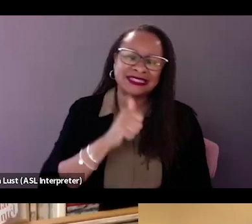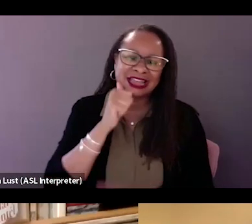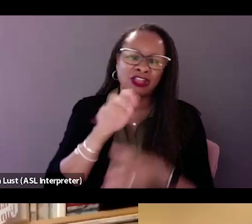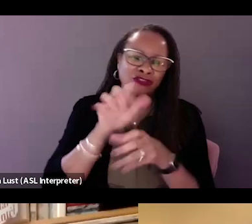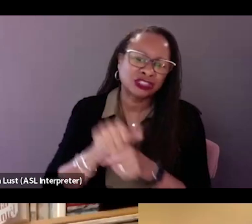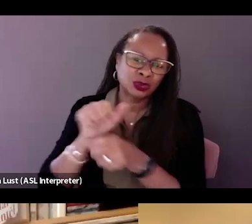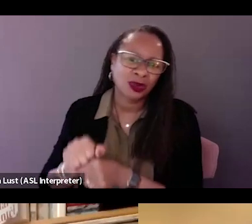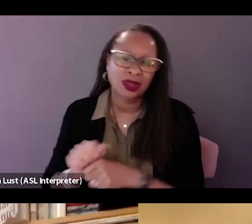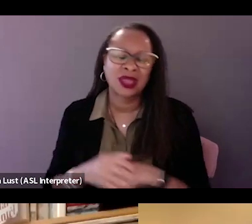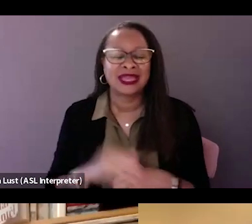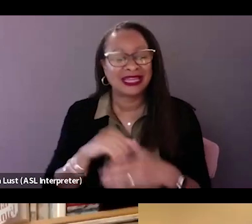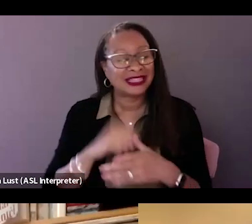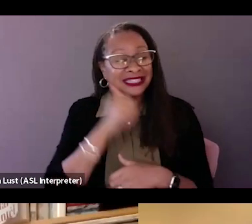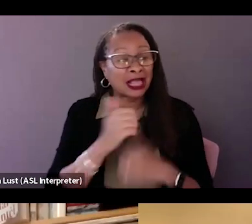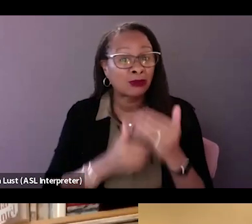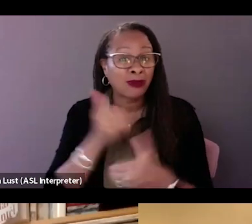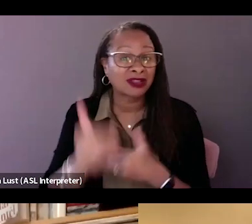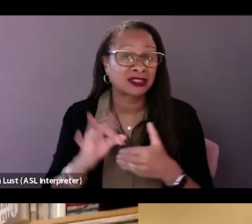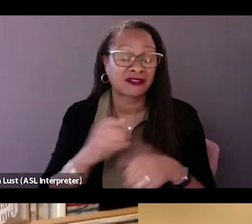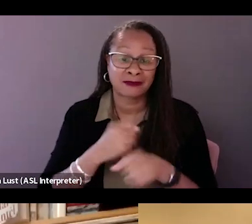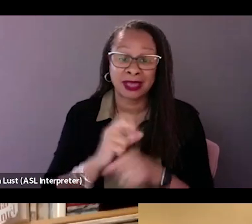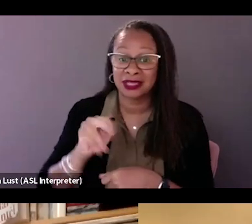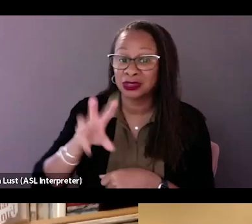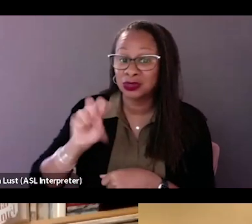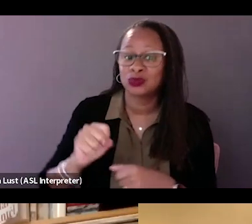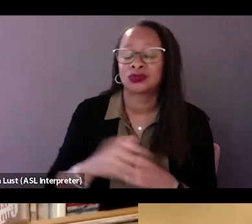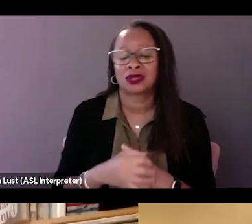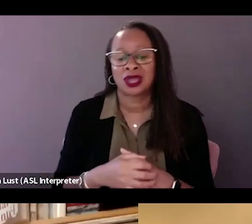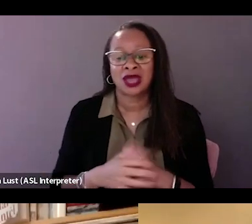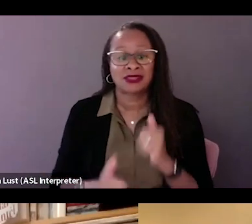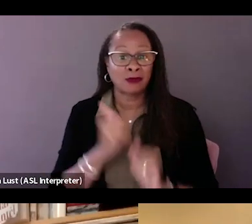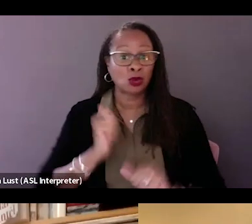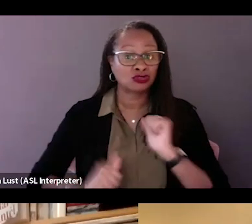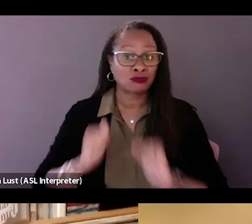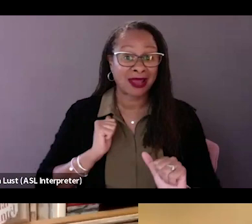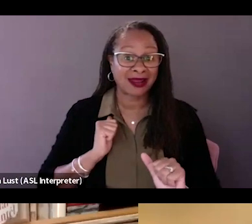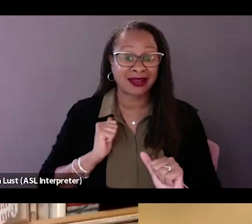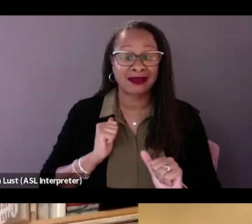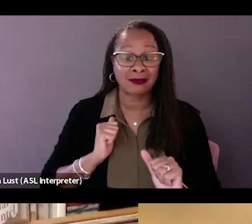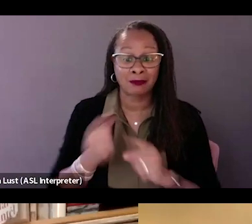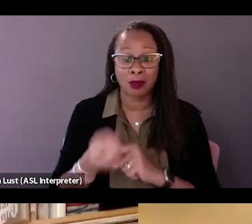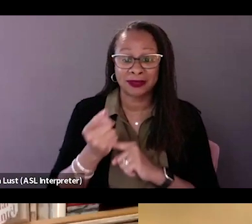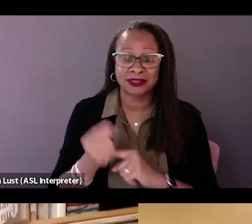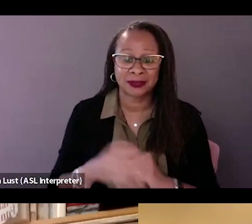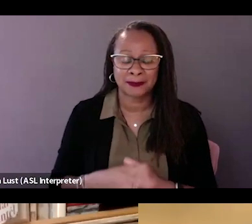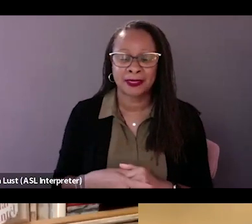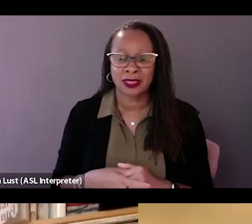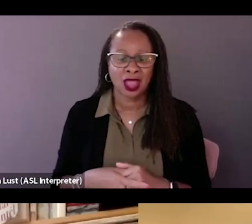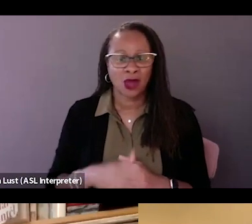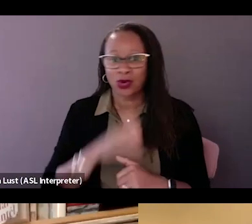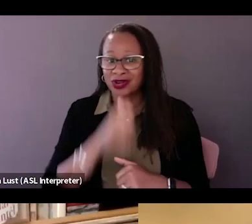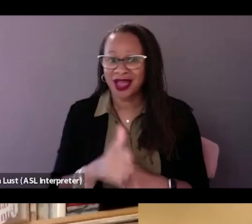the daily process. The most dramatic moments were not with people sort